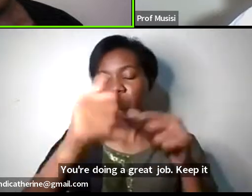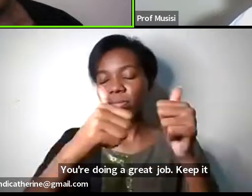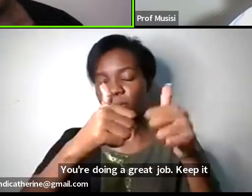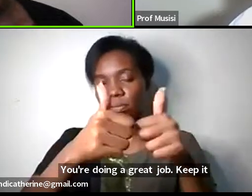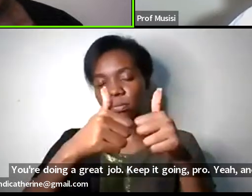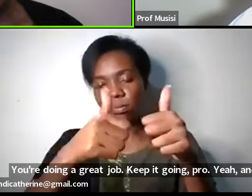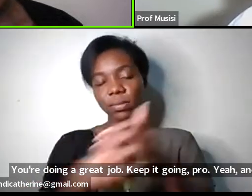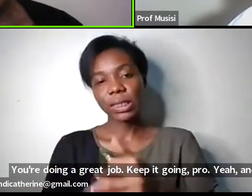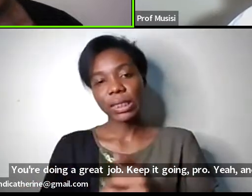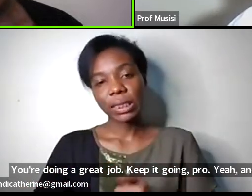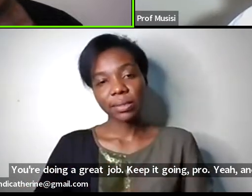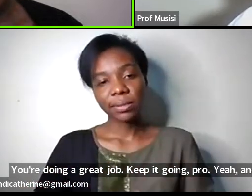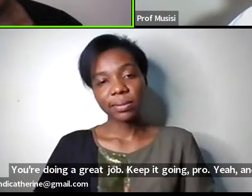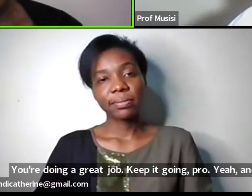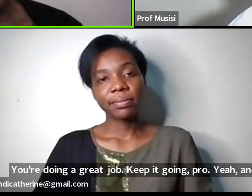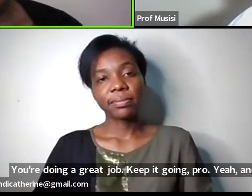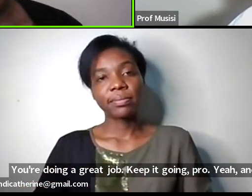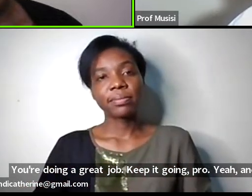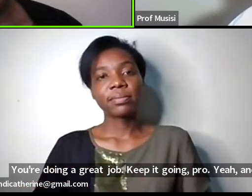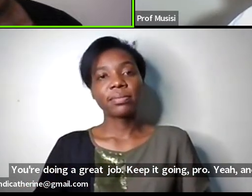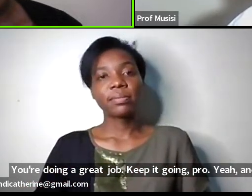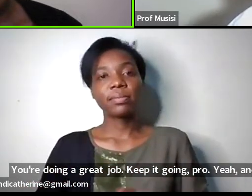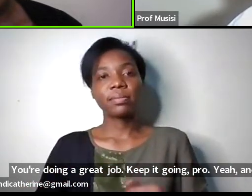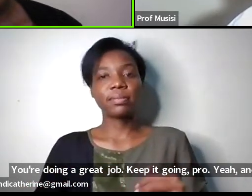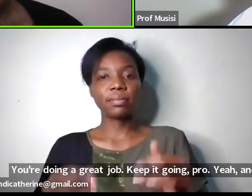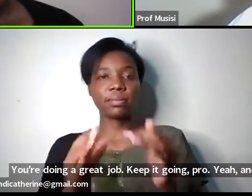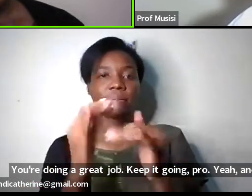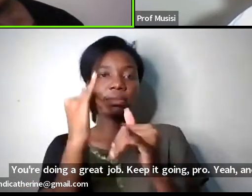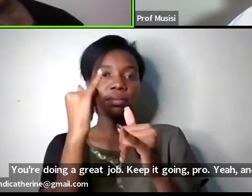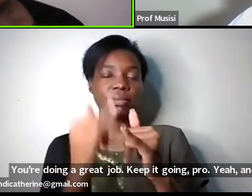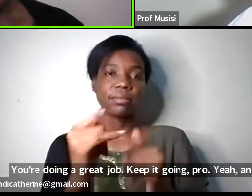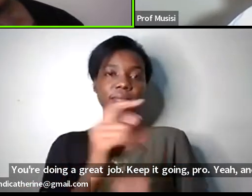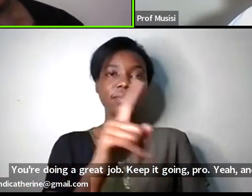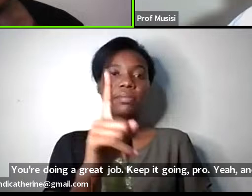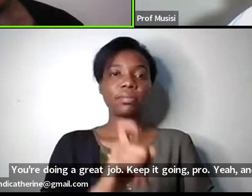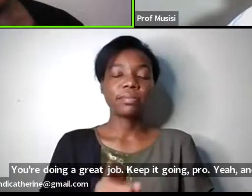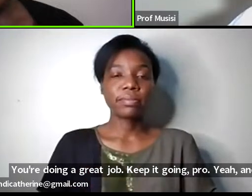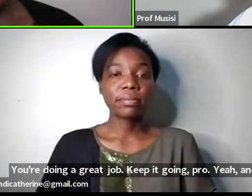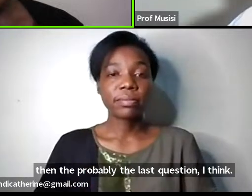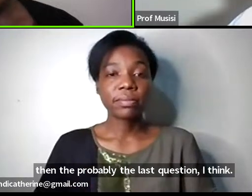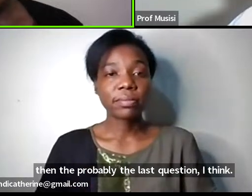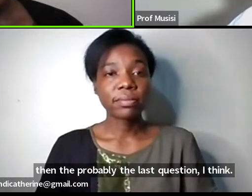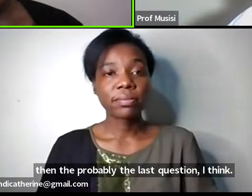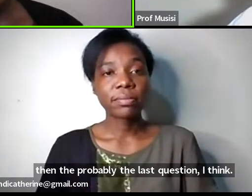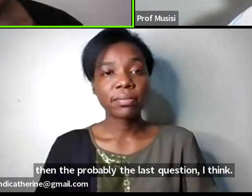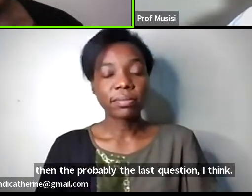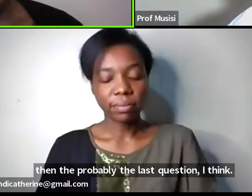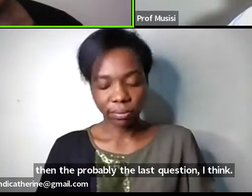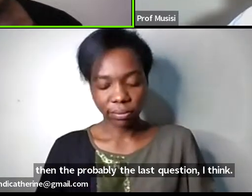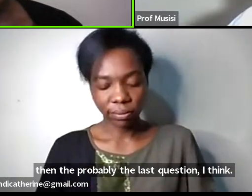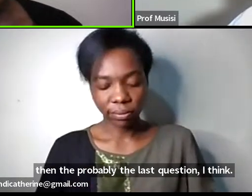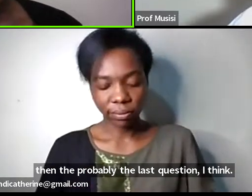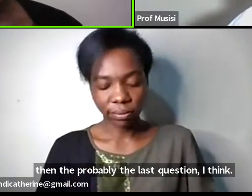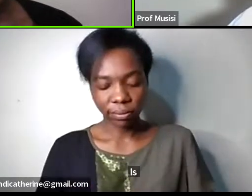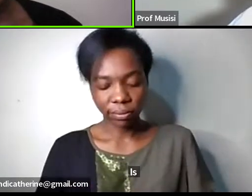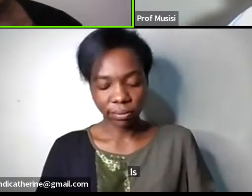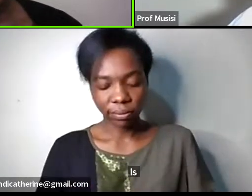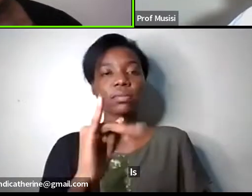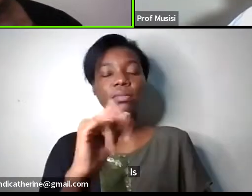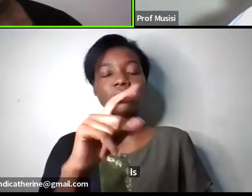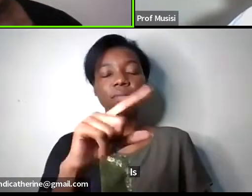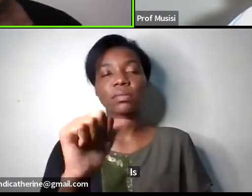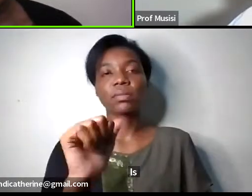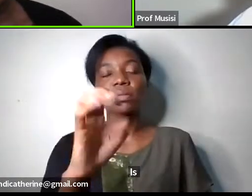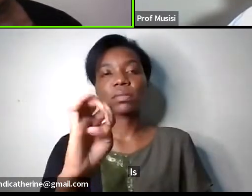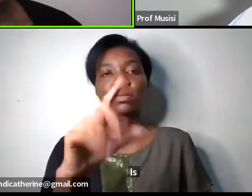Yeah, and then probably the last question, I think, is okay. Abigail says, how can we ensure